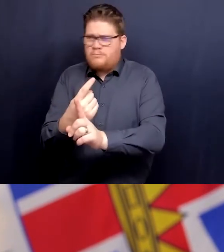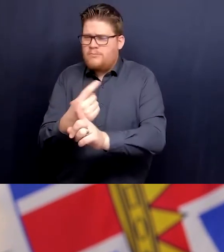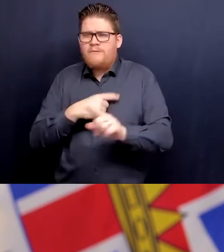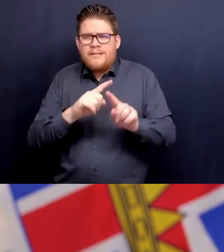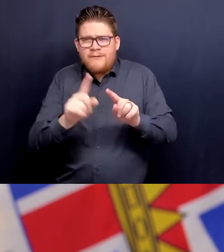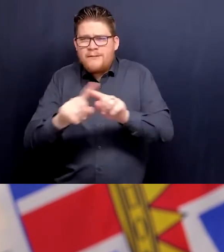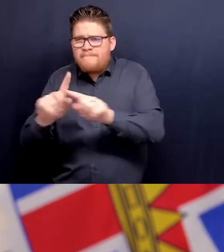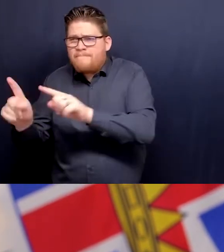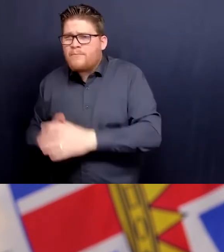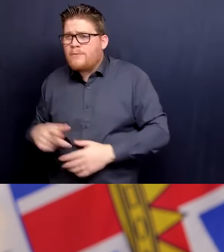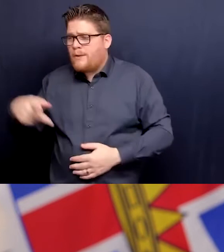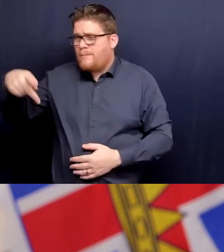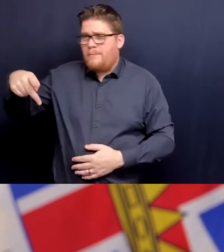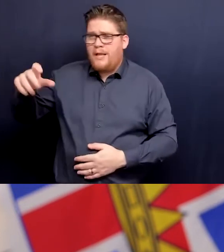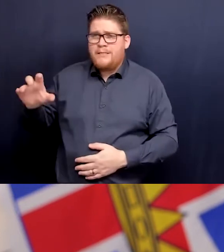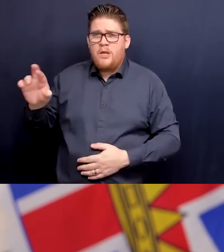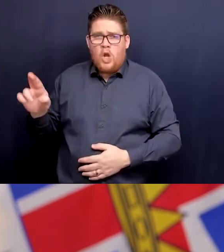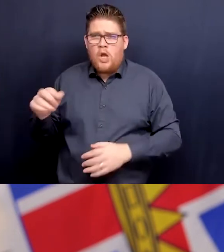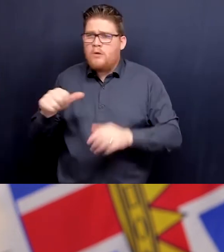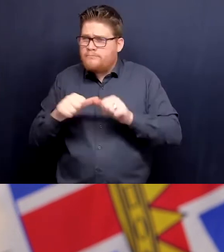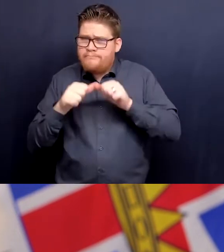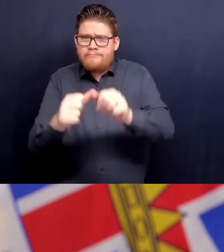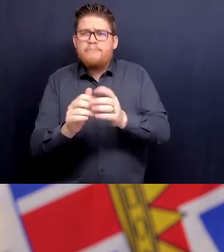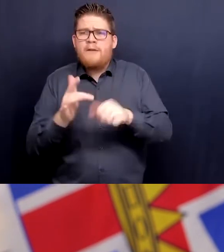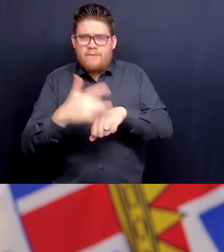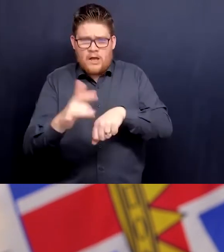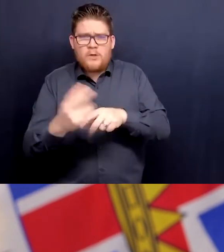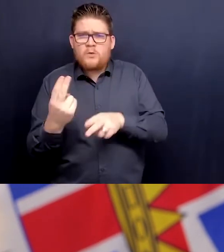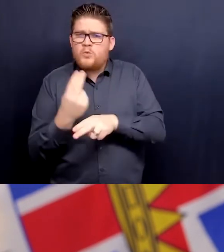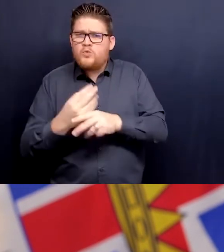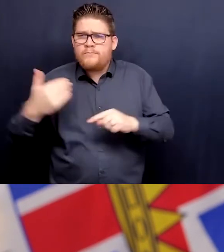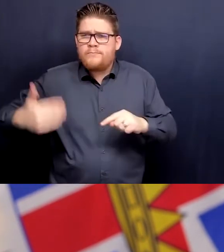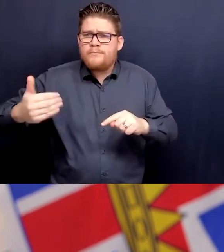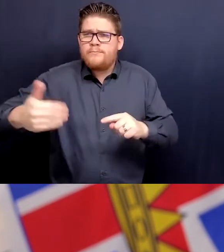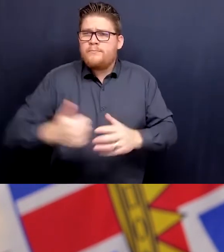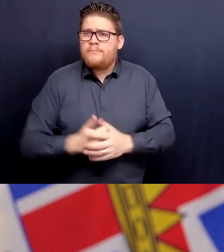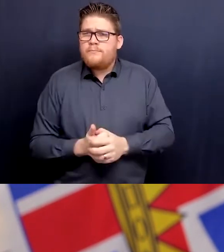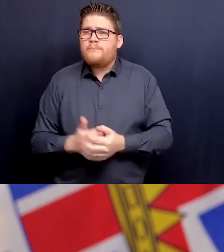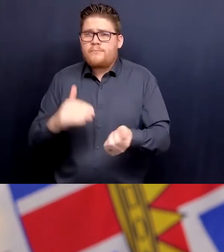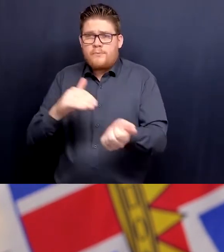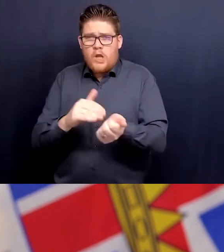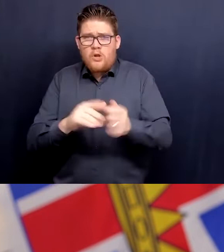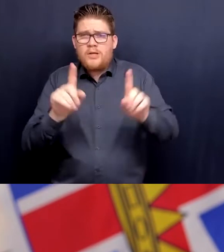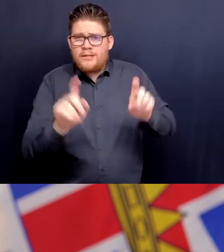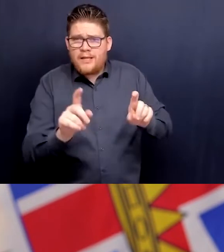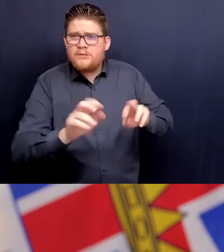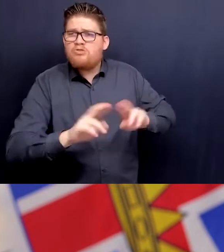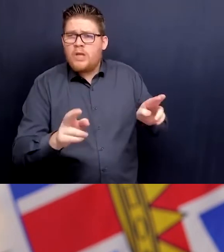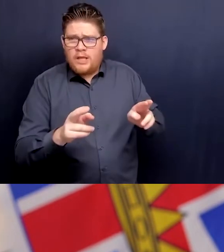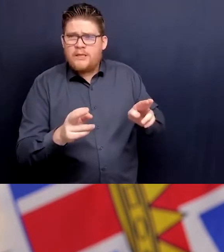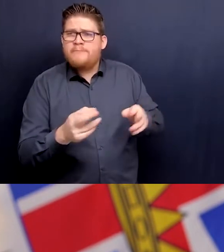continue. It'll continue. We have Sentinel physician testing. Right now, we've been using a lot of the testing centers, but